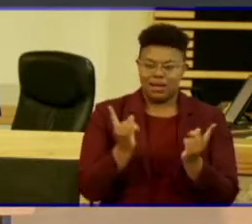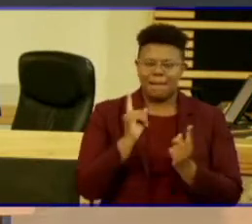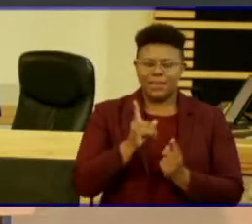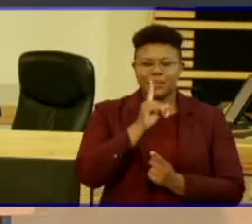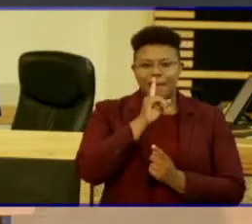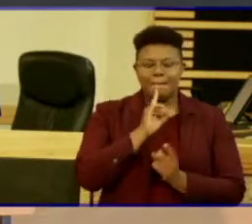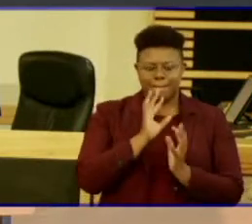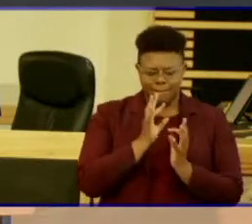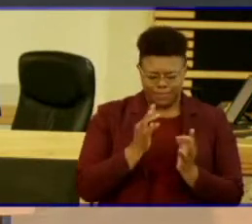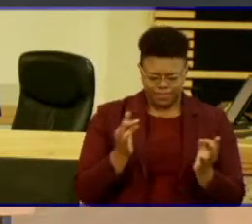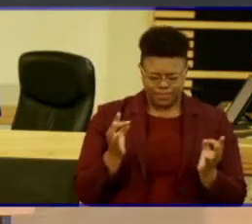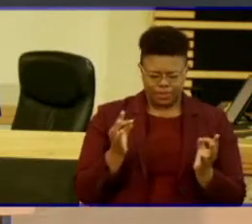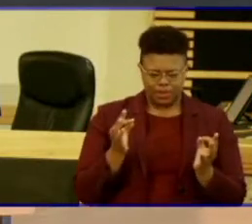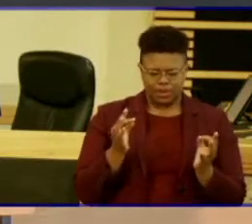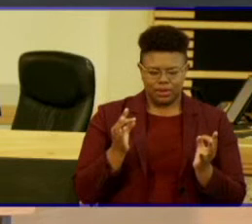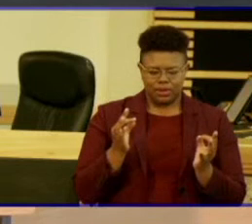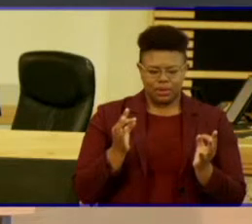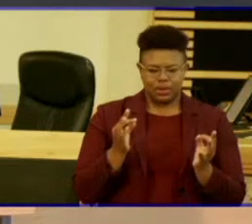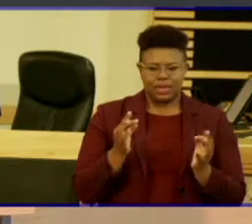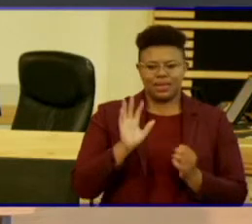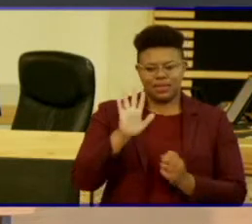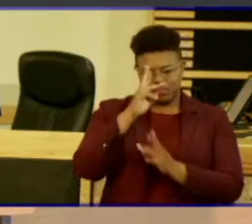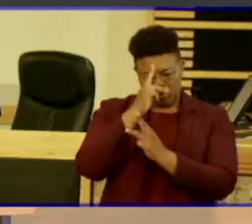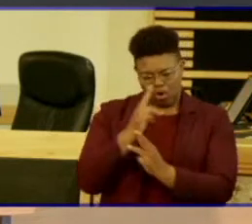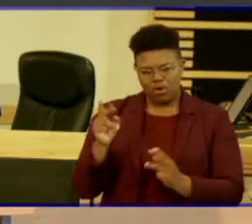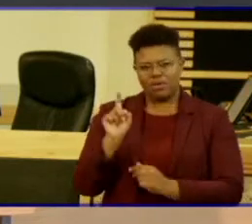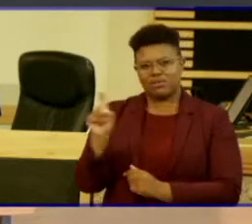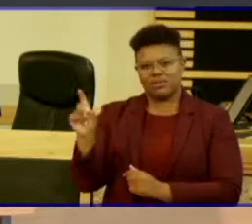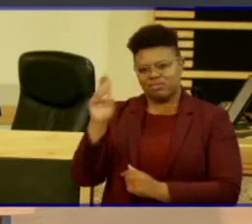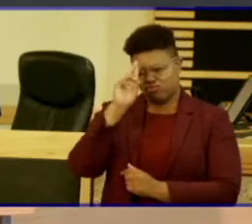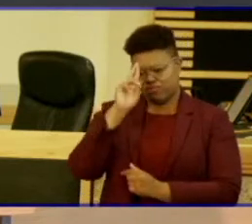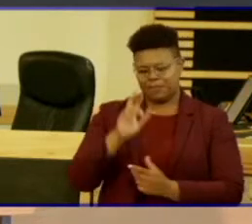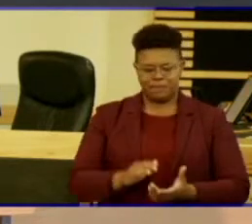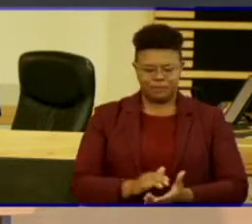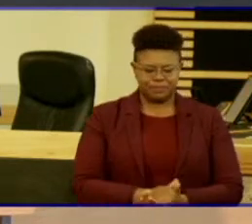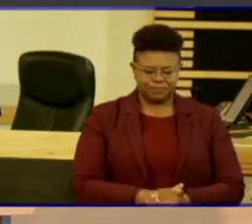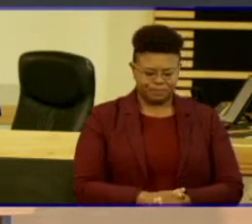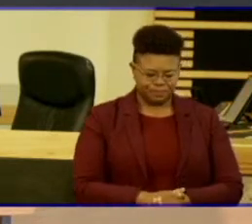moment of silence in their honor.